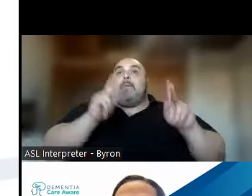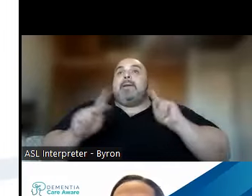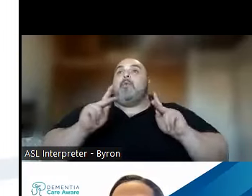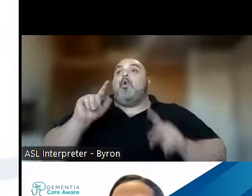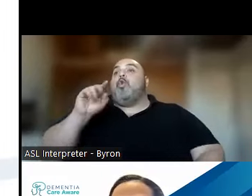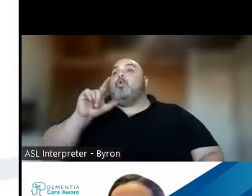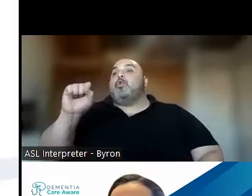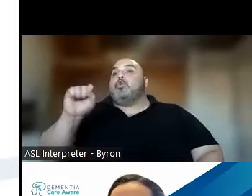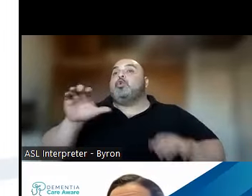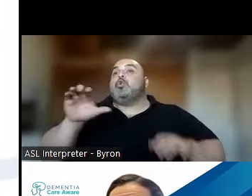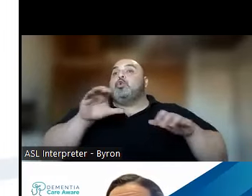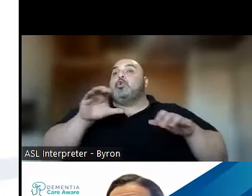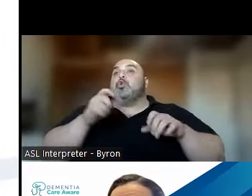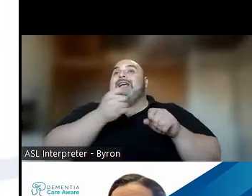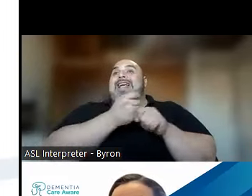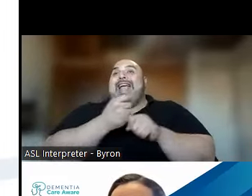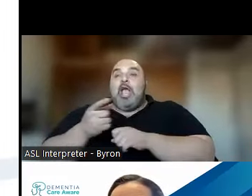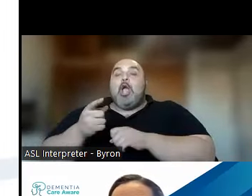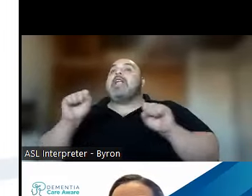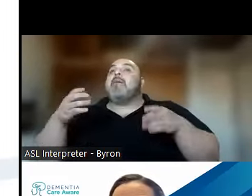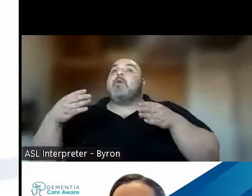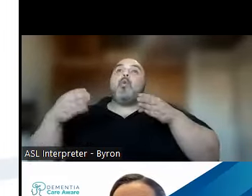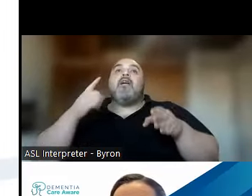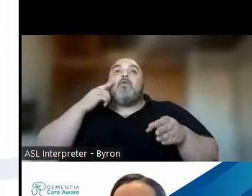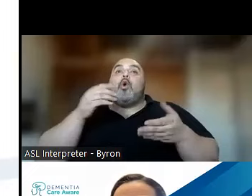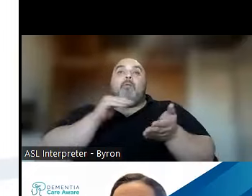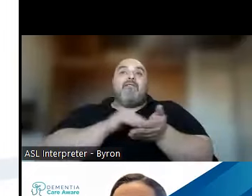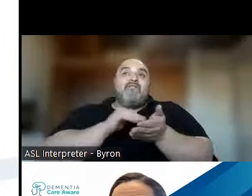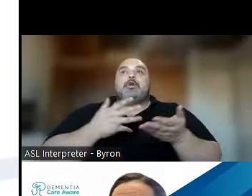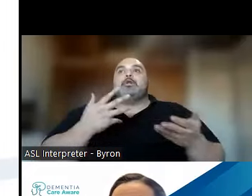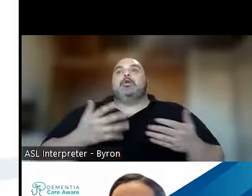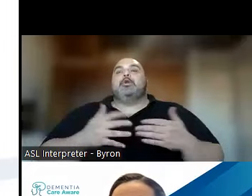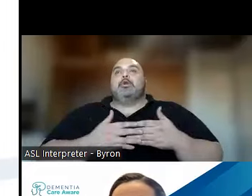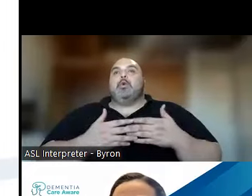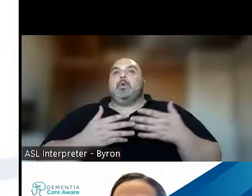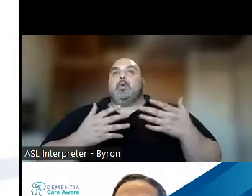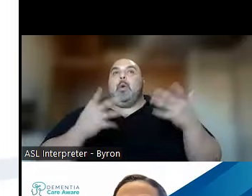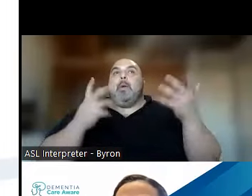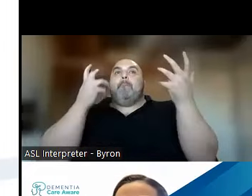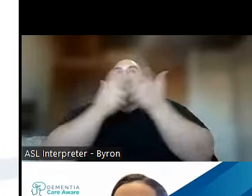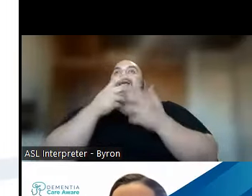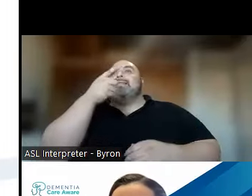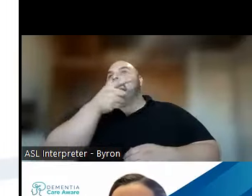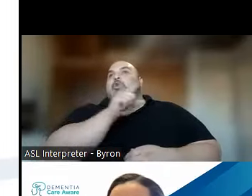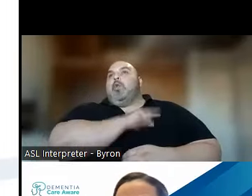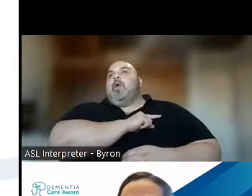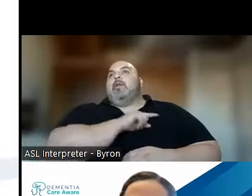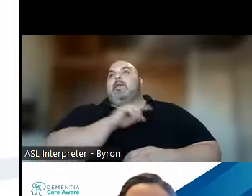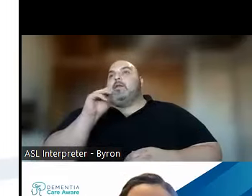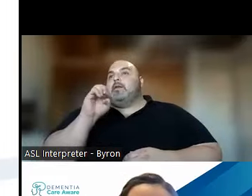annually could be a way for providers to meet this quality measure. So as